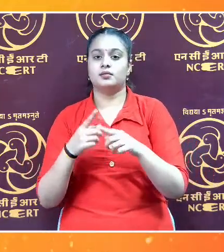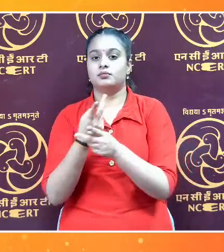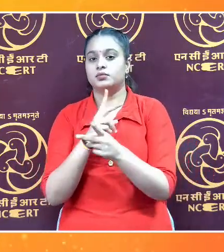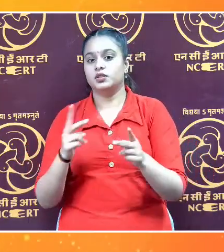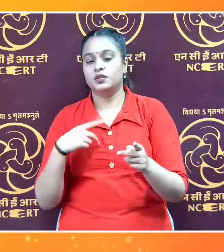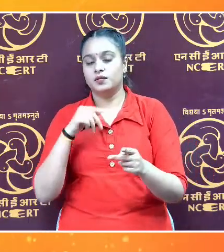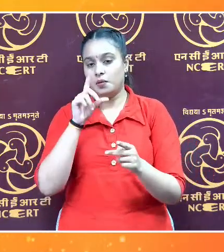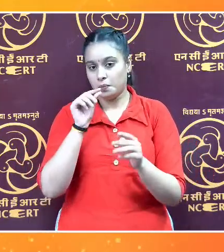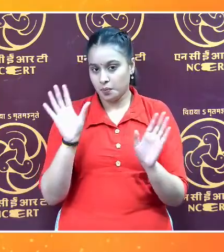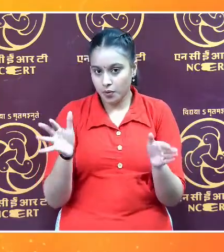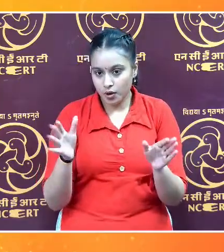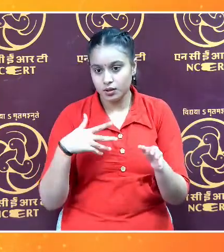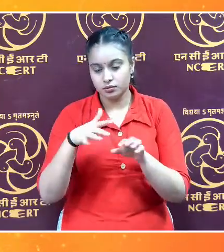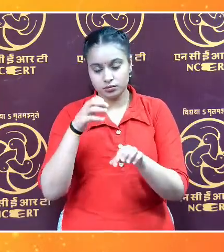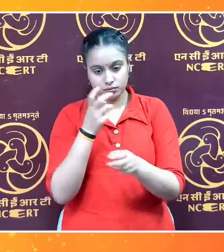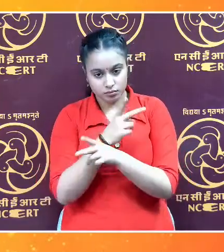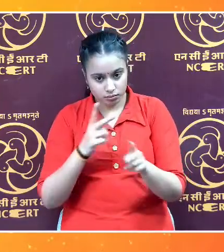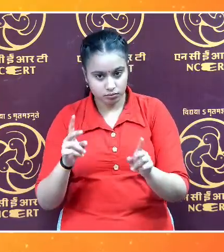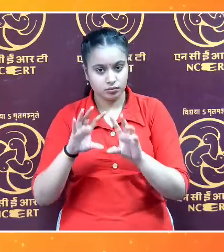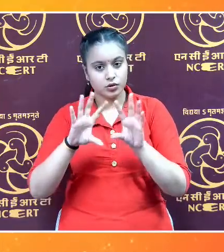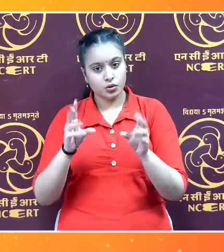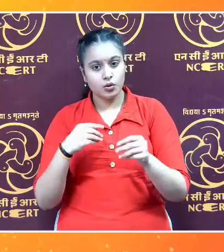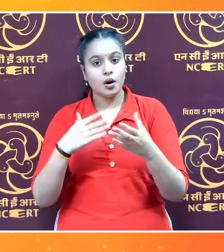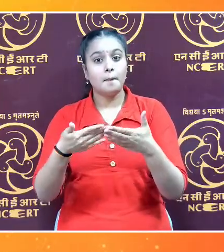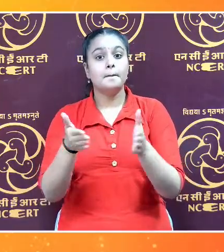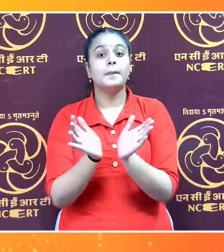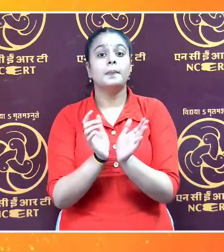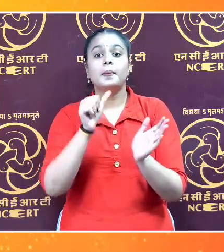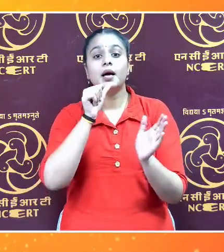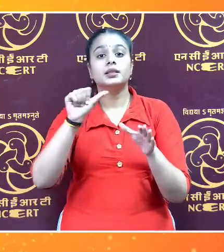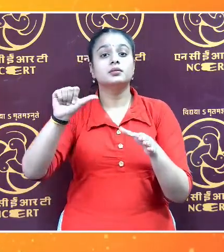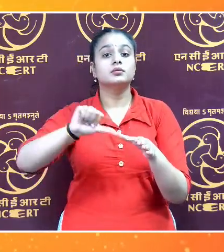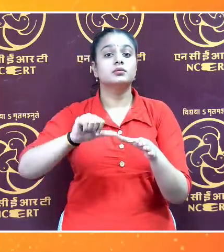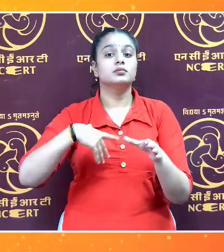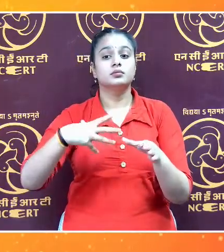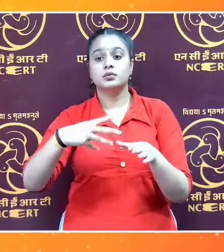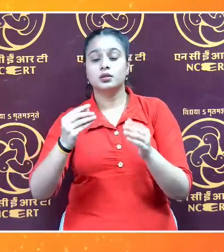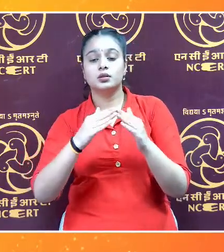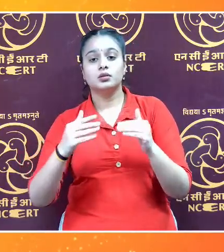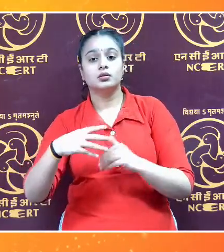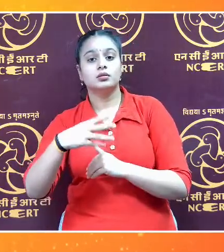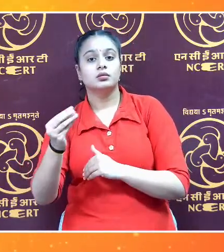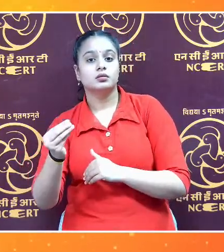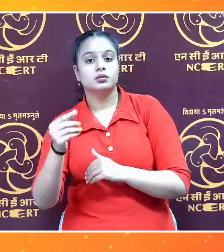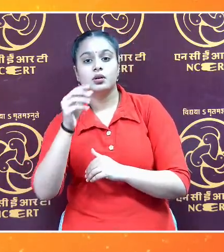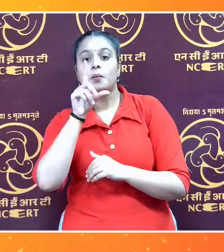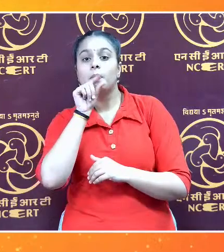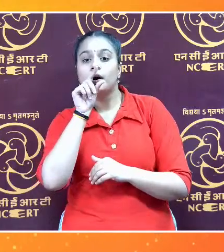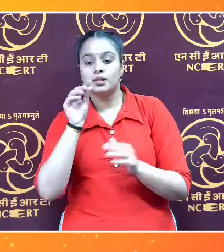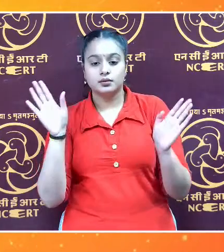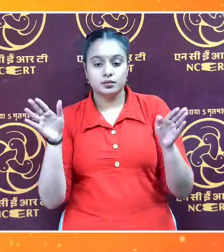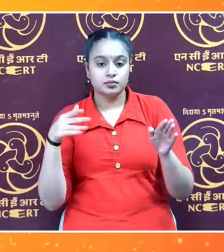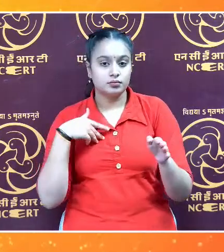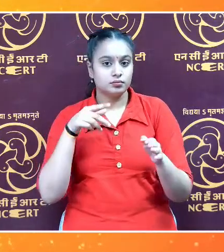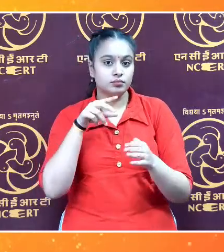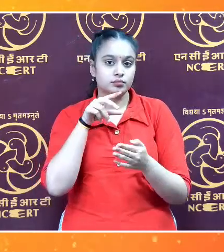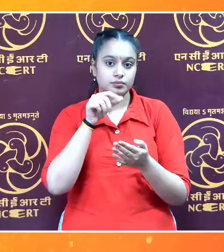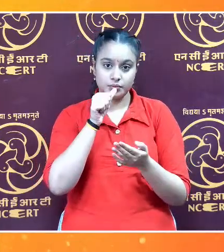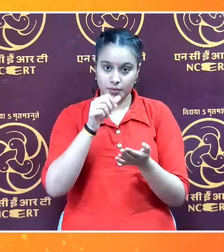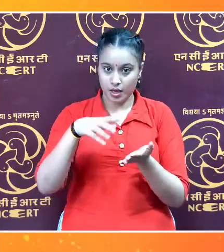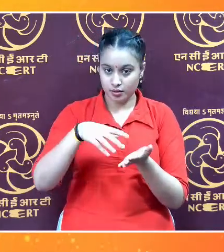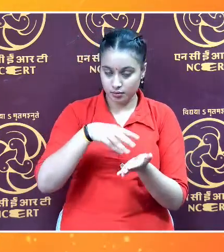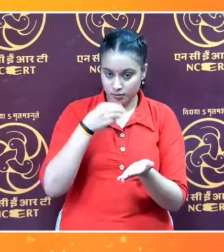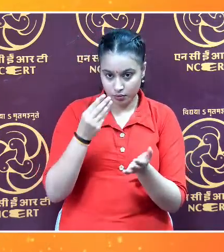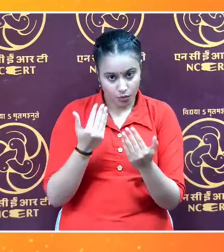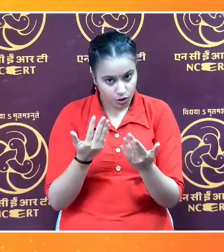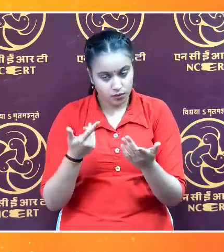birds, and you can even put a pot of water outside your house, so that the birds can come and they Yes. can also drink clean water. So